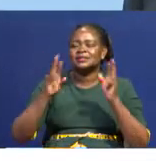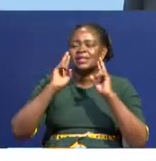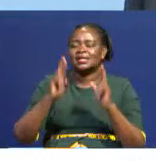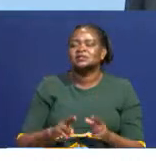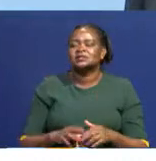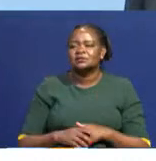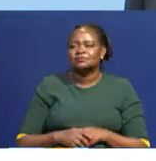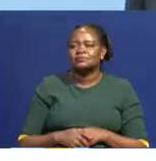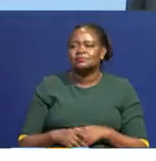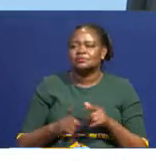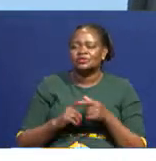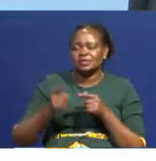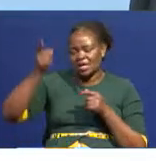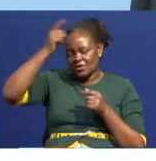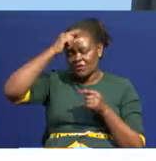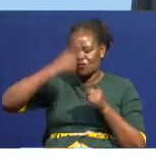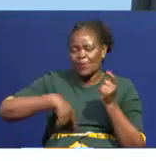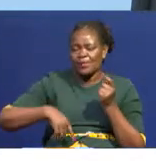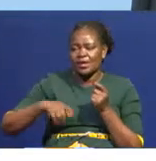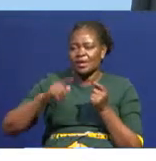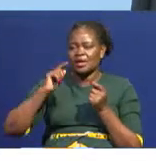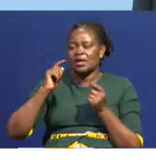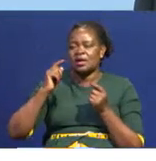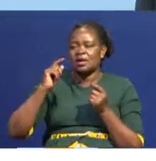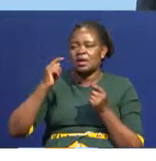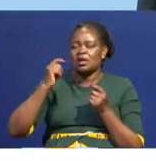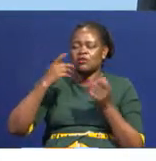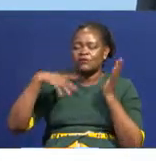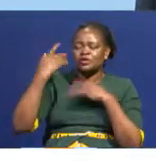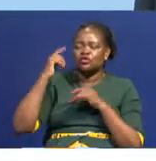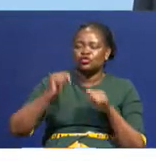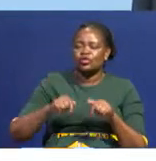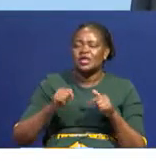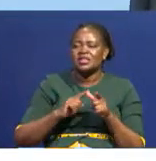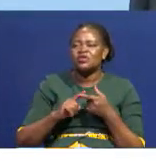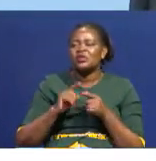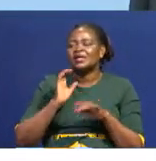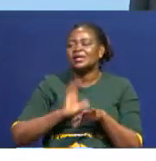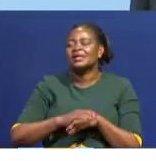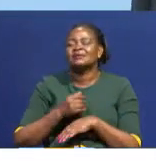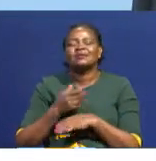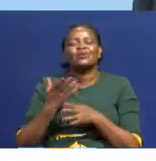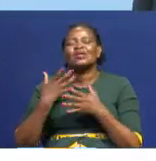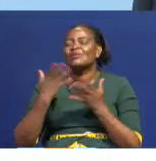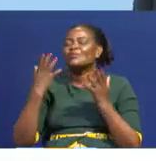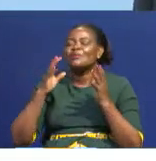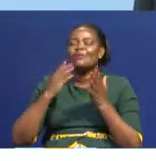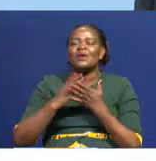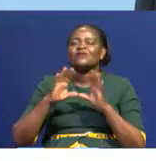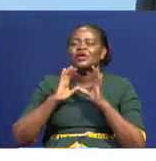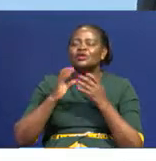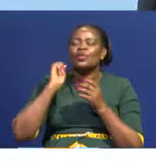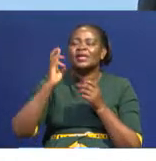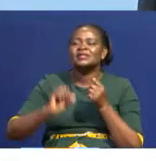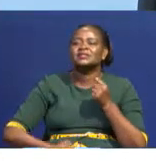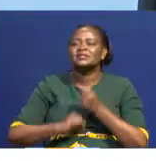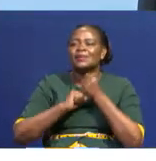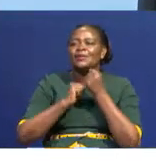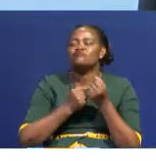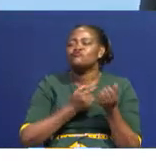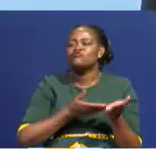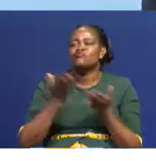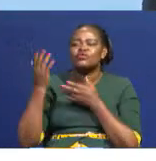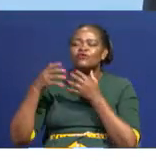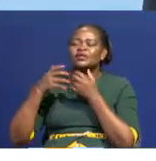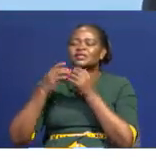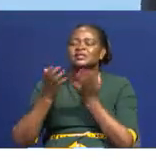internationally. If you graduate from a Kenyan university today, you can go and get employed in any part of the world. And this will support export of